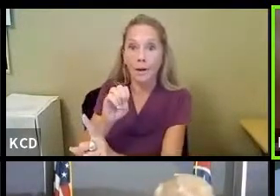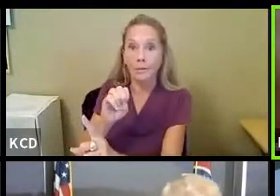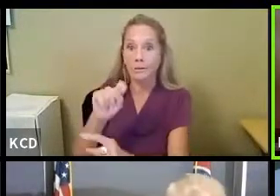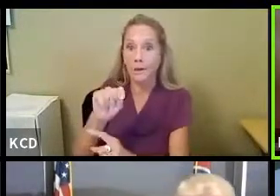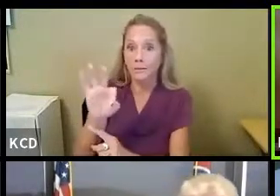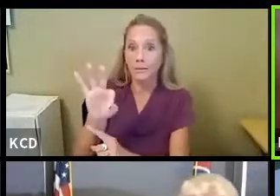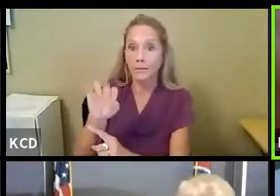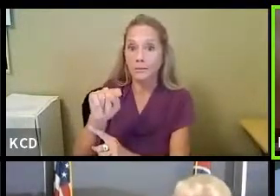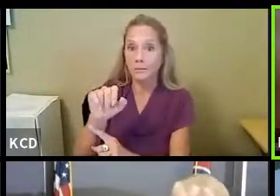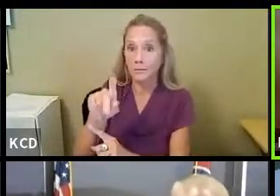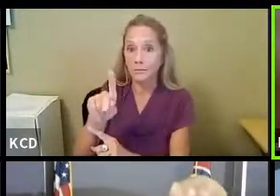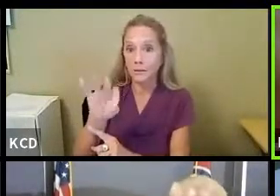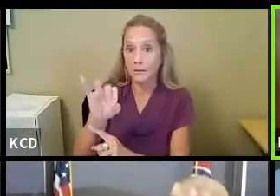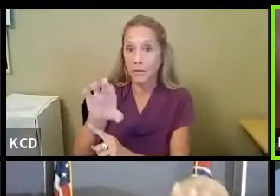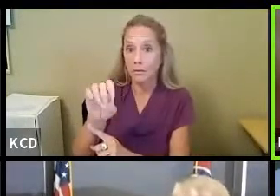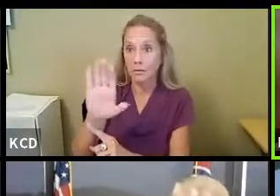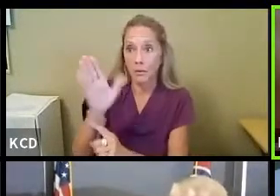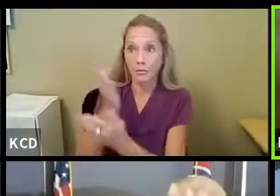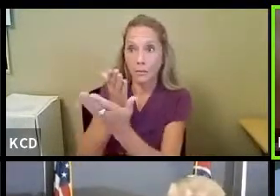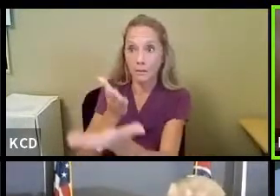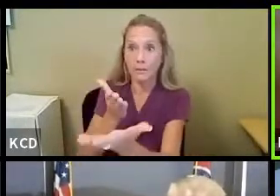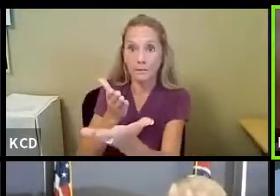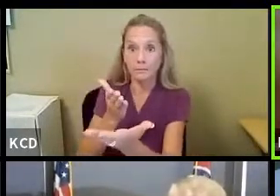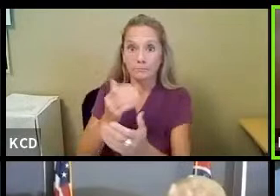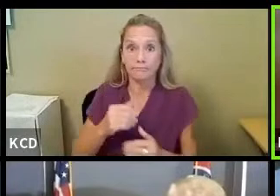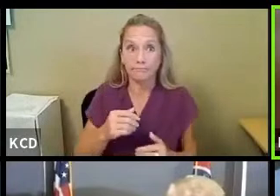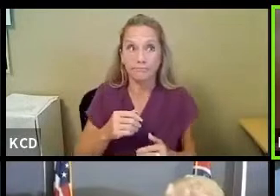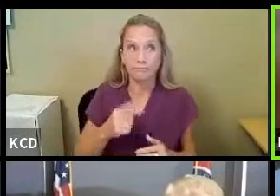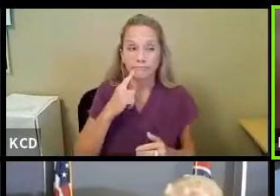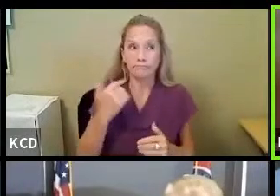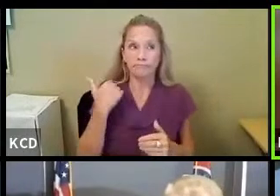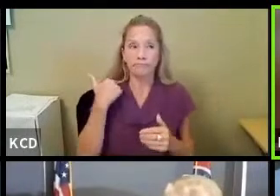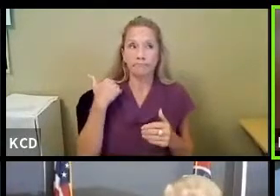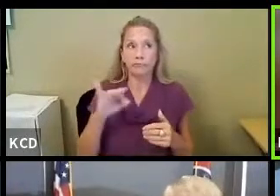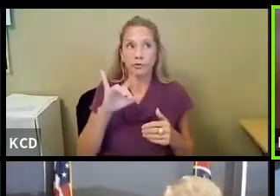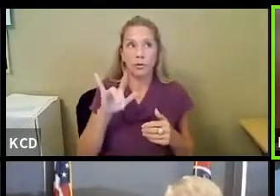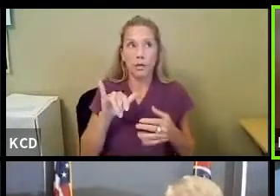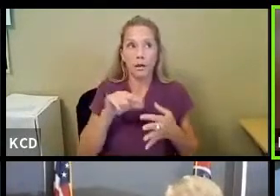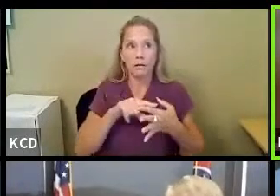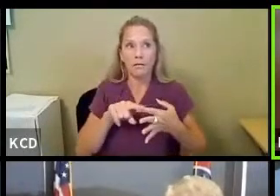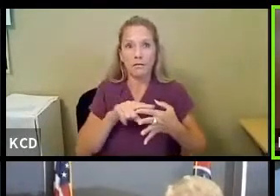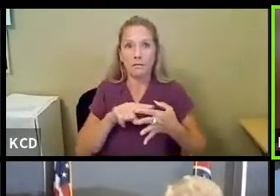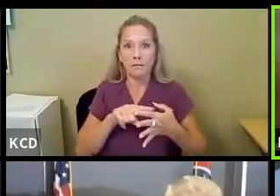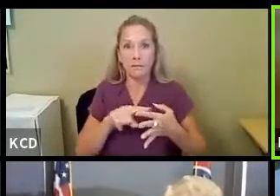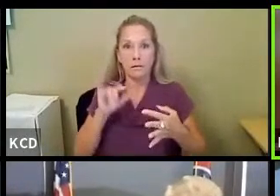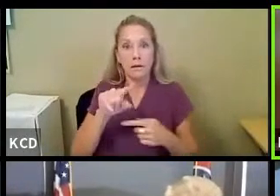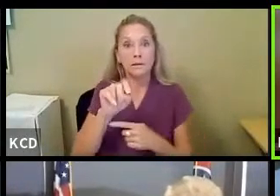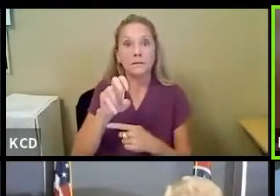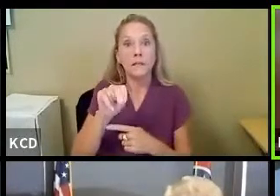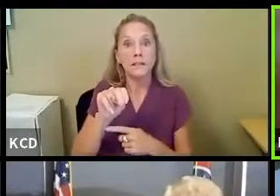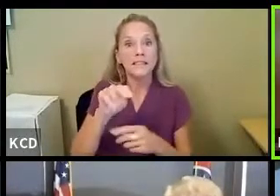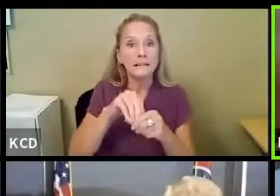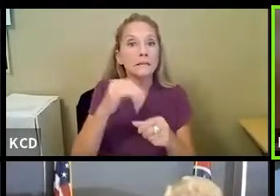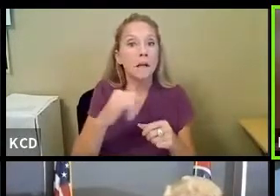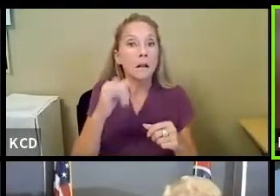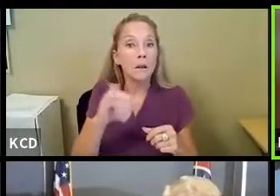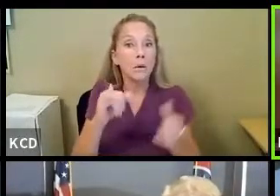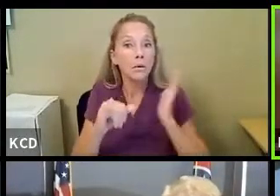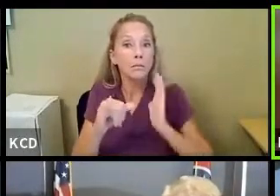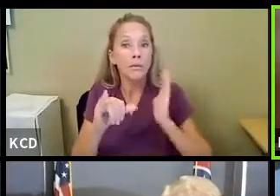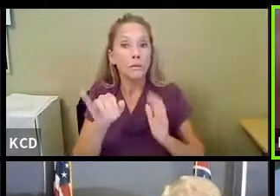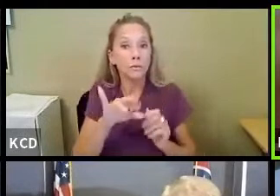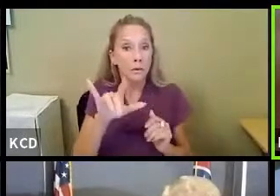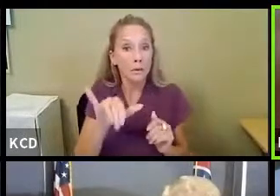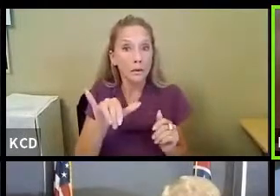recommendation. I guess that was in, I want to say, the first week of July when Tennessee was in the yellow zone, and